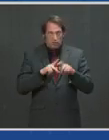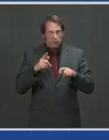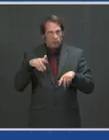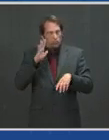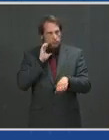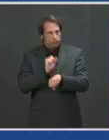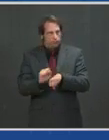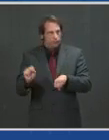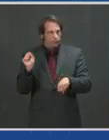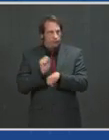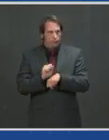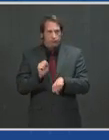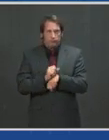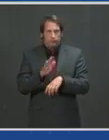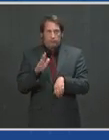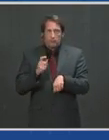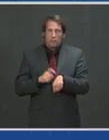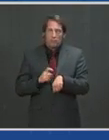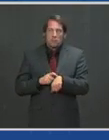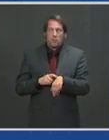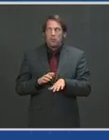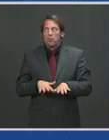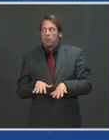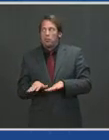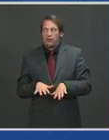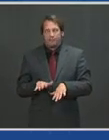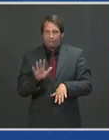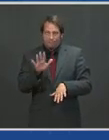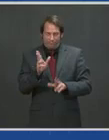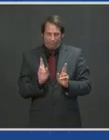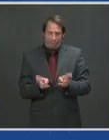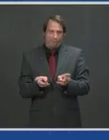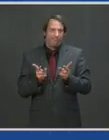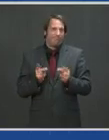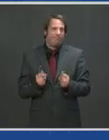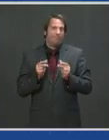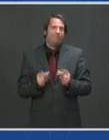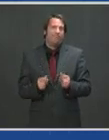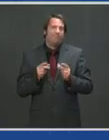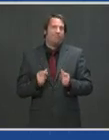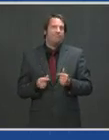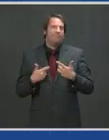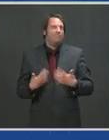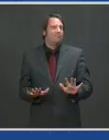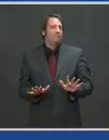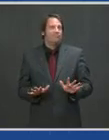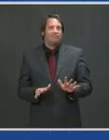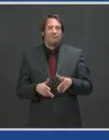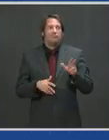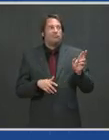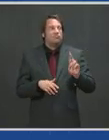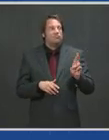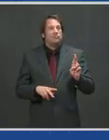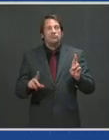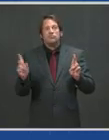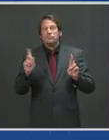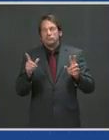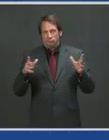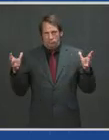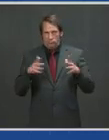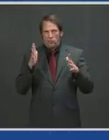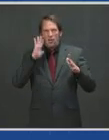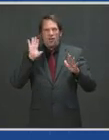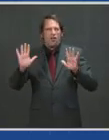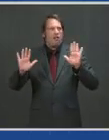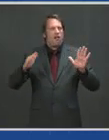we have no time to lose. So here we are. Democrats and Republicans will have ideas about what they like and what